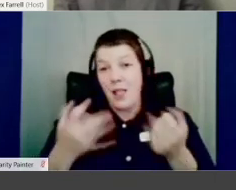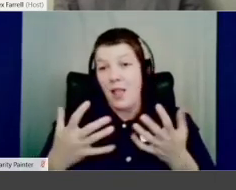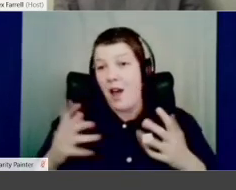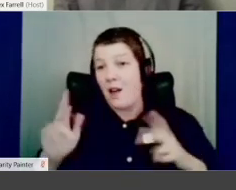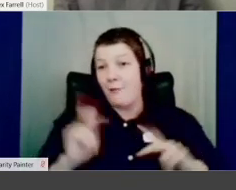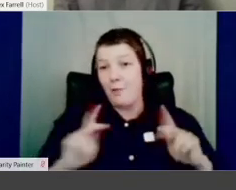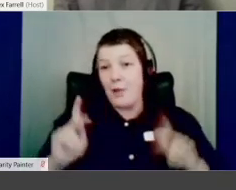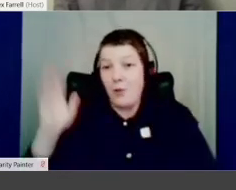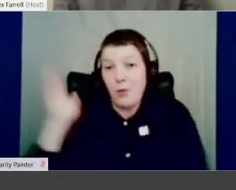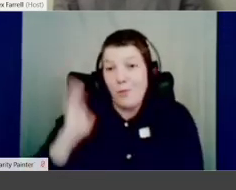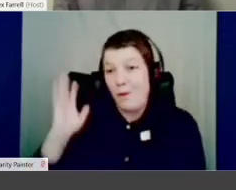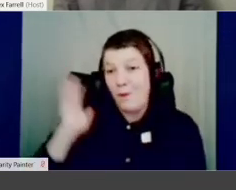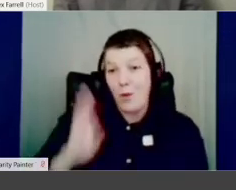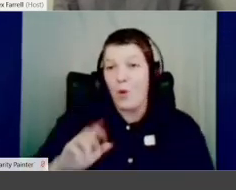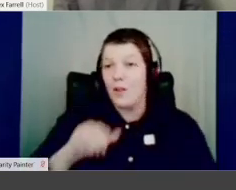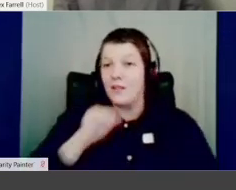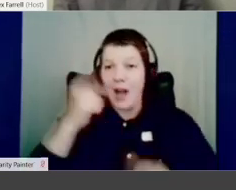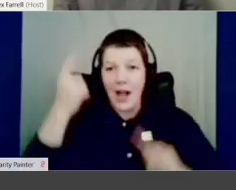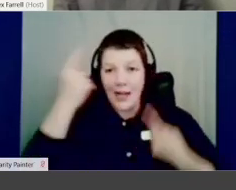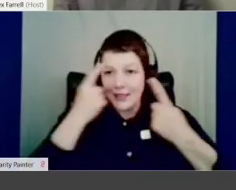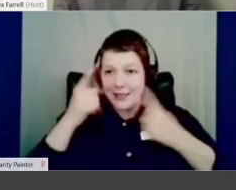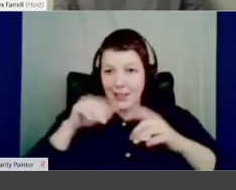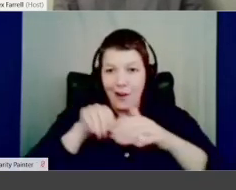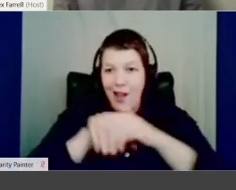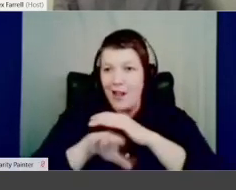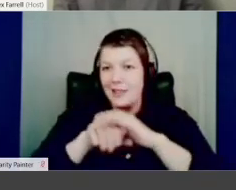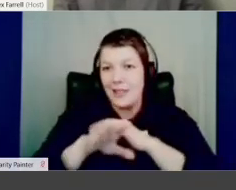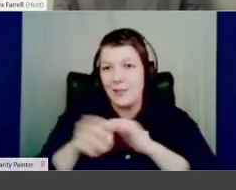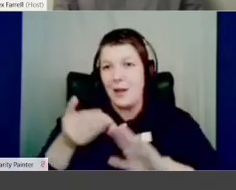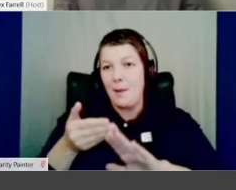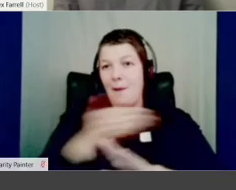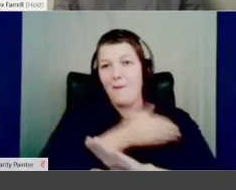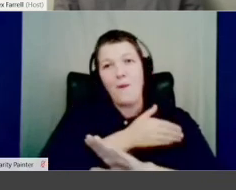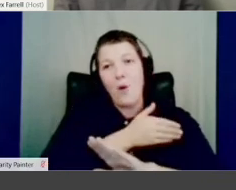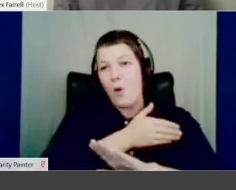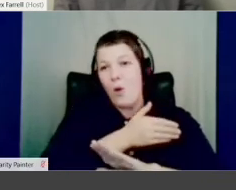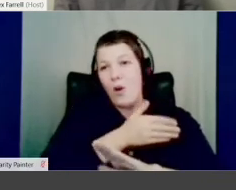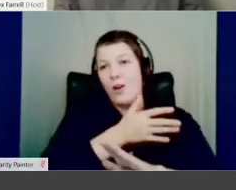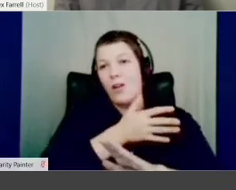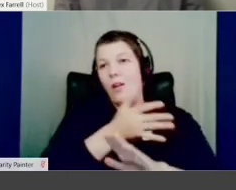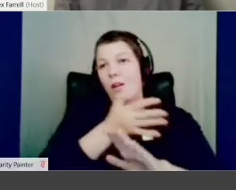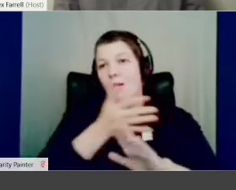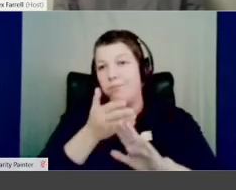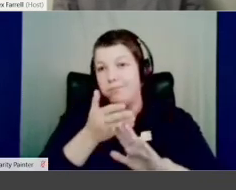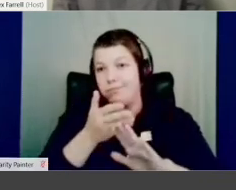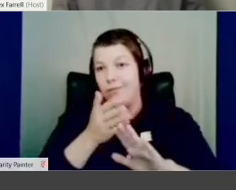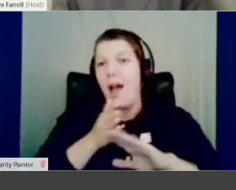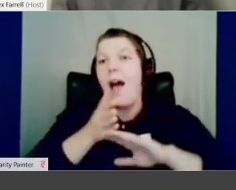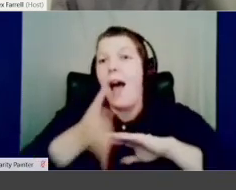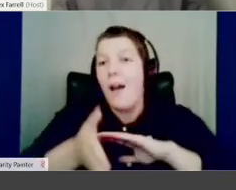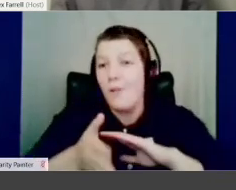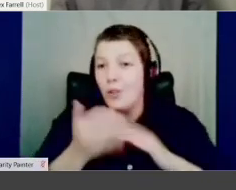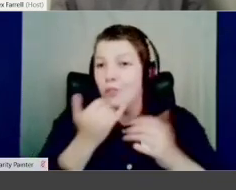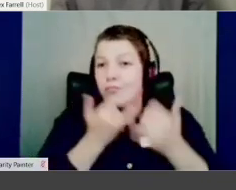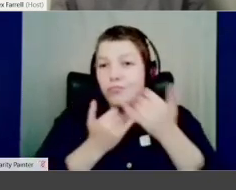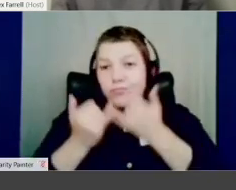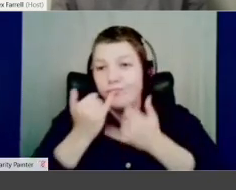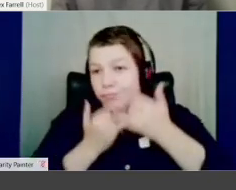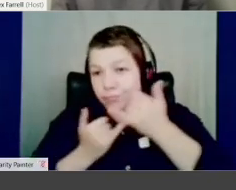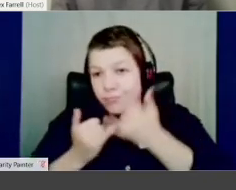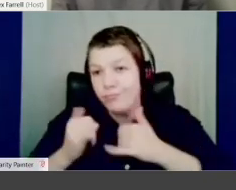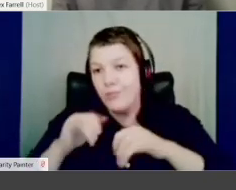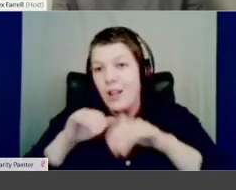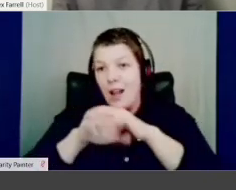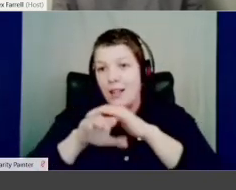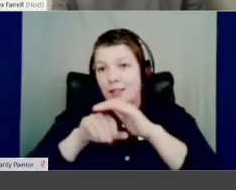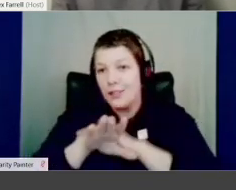were way different. And we made a lot of interesting mistakes experimenting on the web at first when it